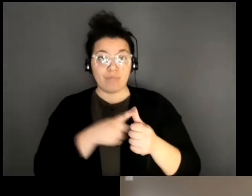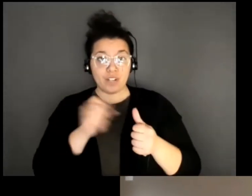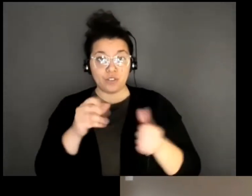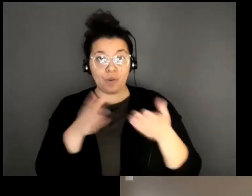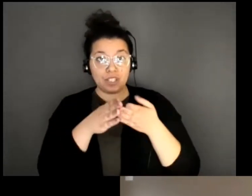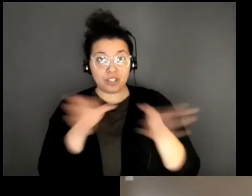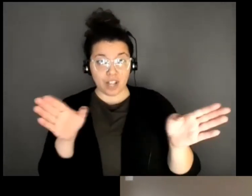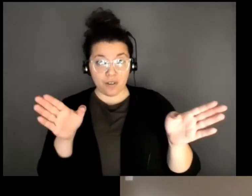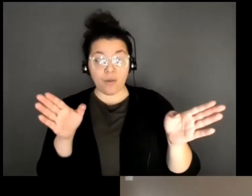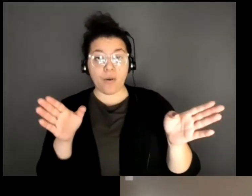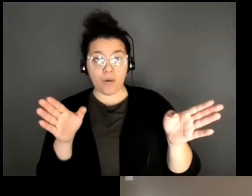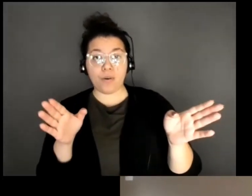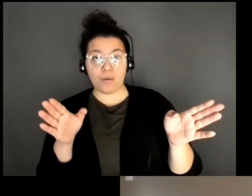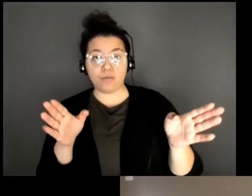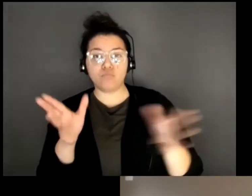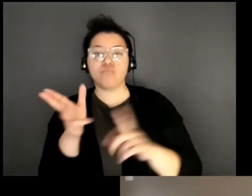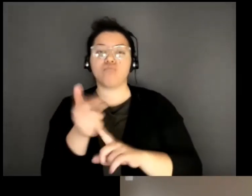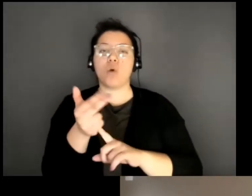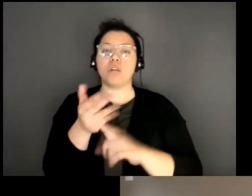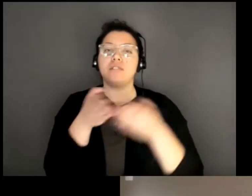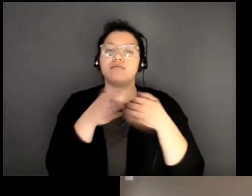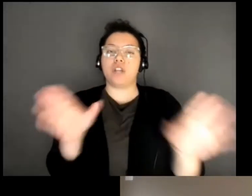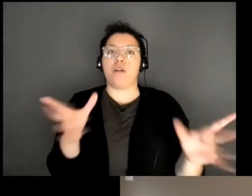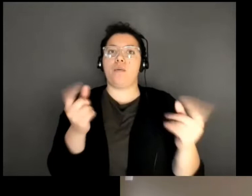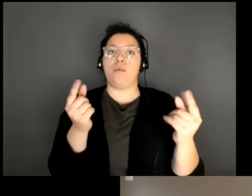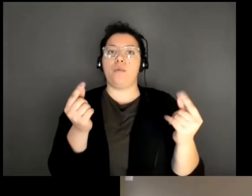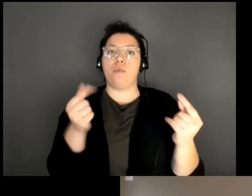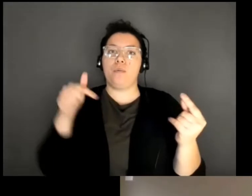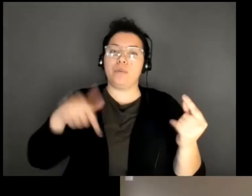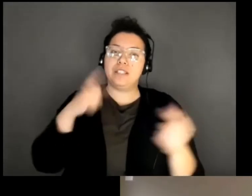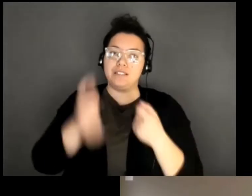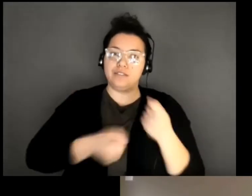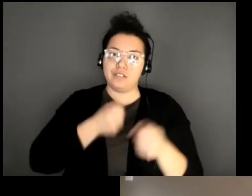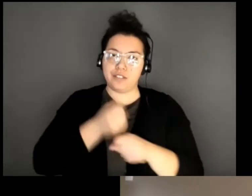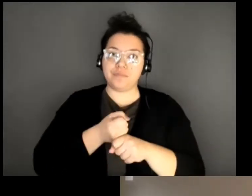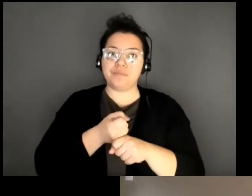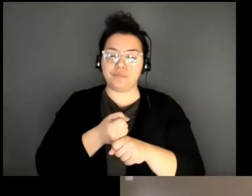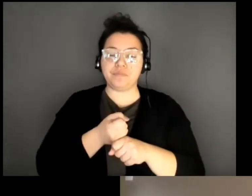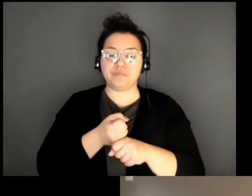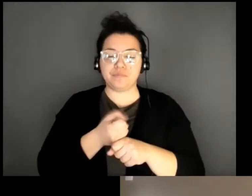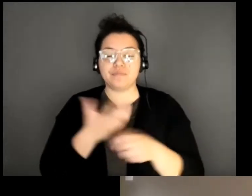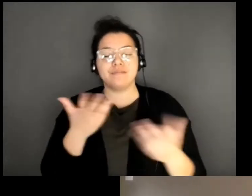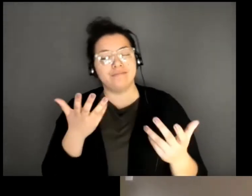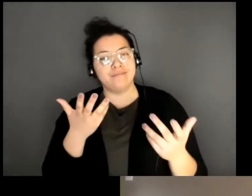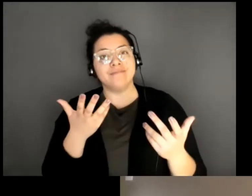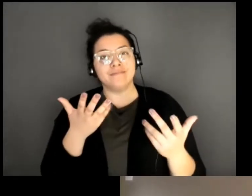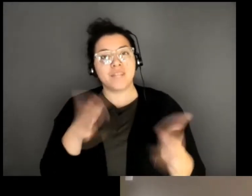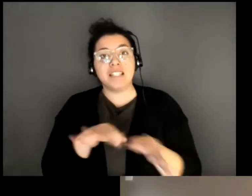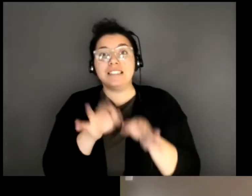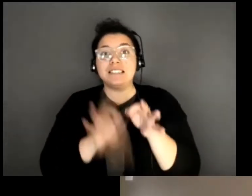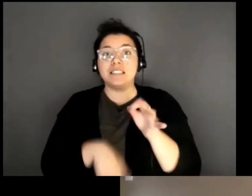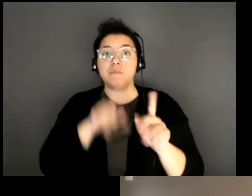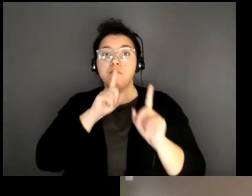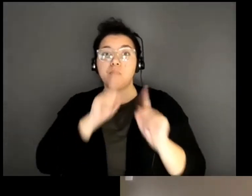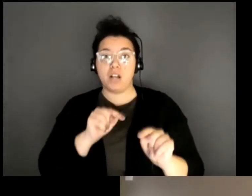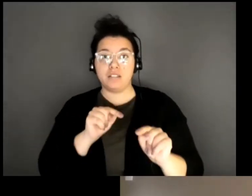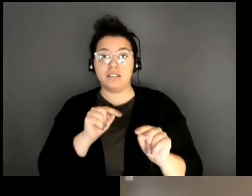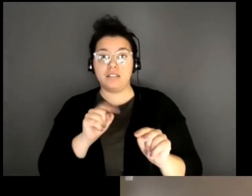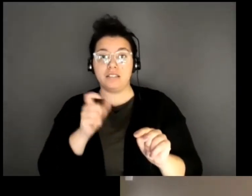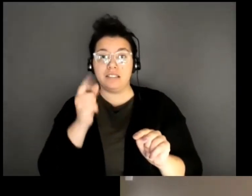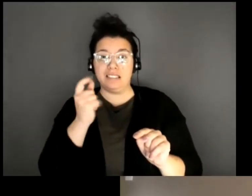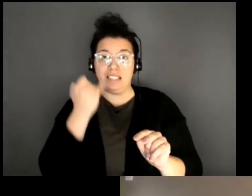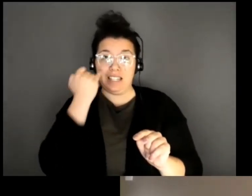hotels in general, and the hotel industry in general. And the simple way to say it is nowhere in the history of